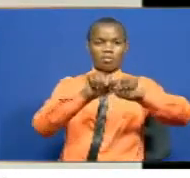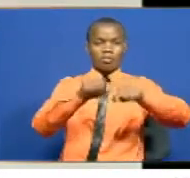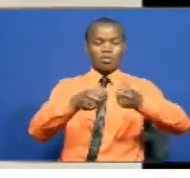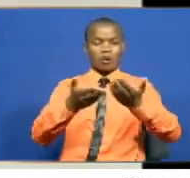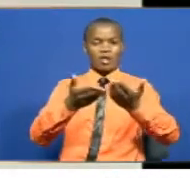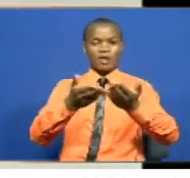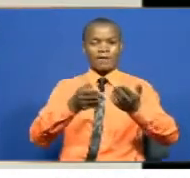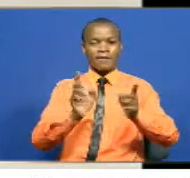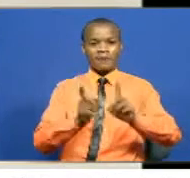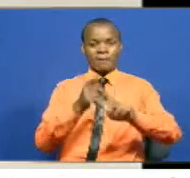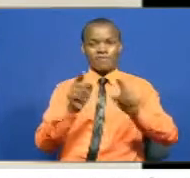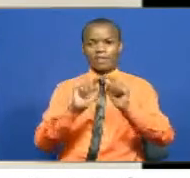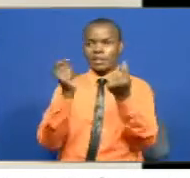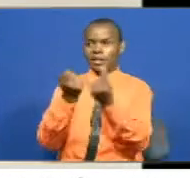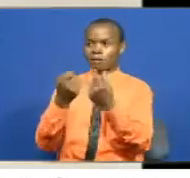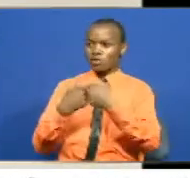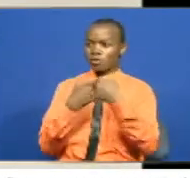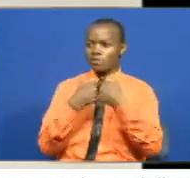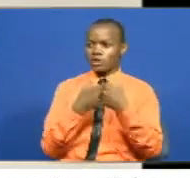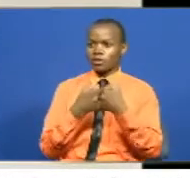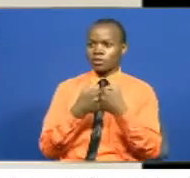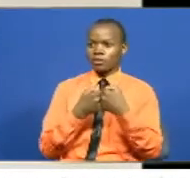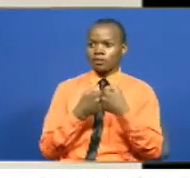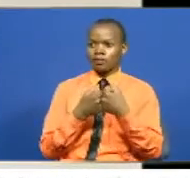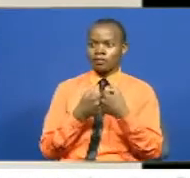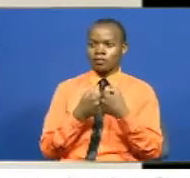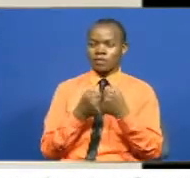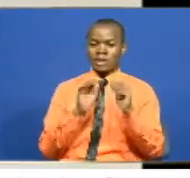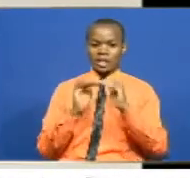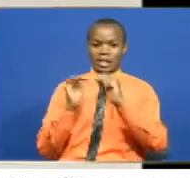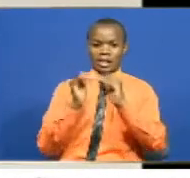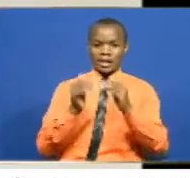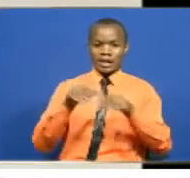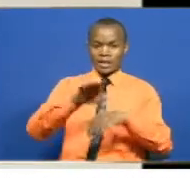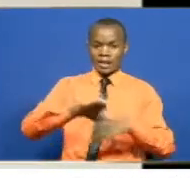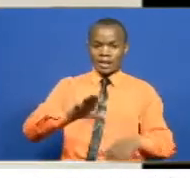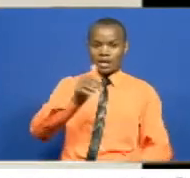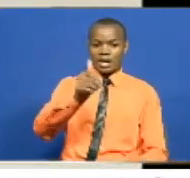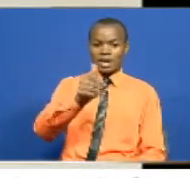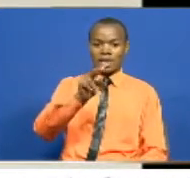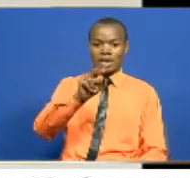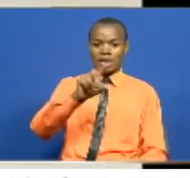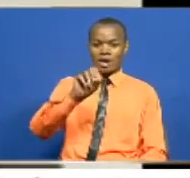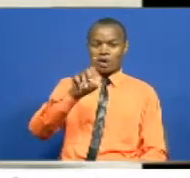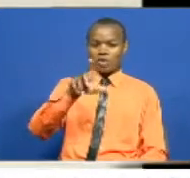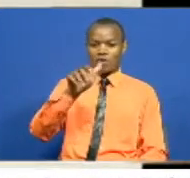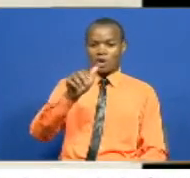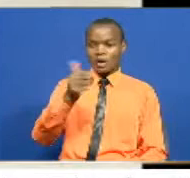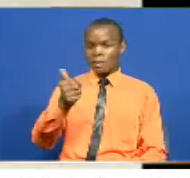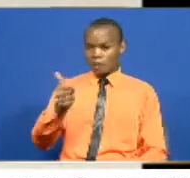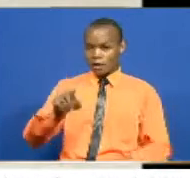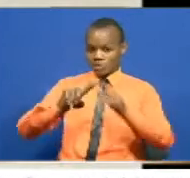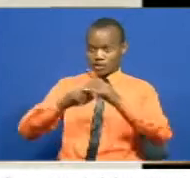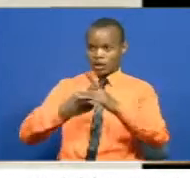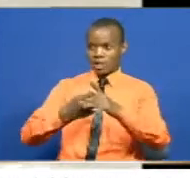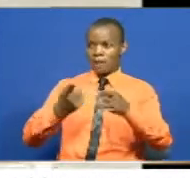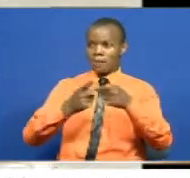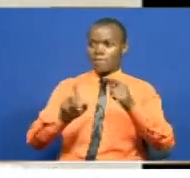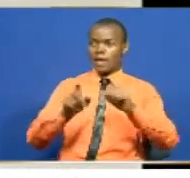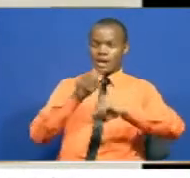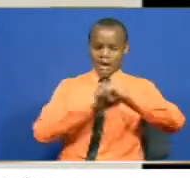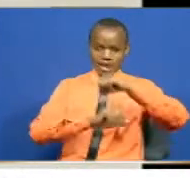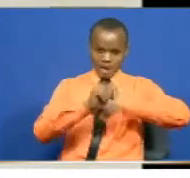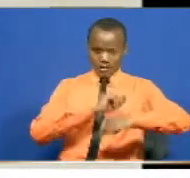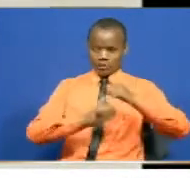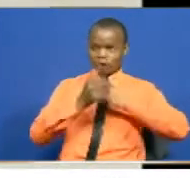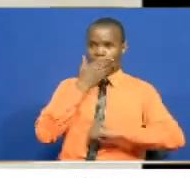the very first team for this competition. I know that the league in Angola didn't start, but they are doing their best